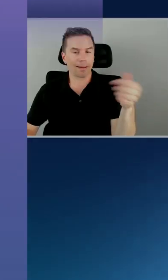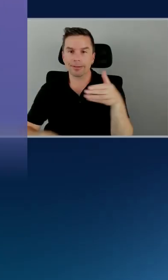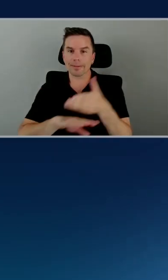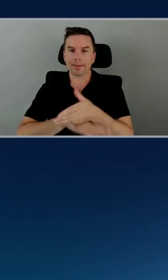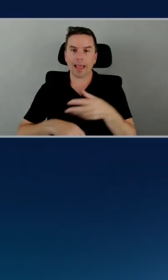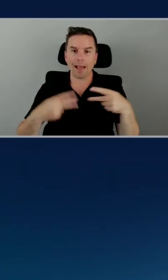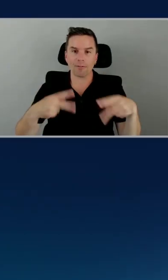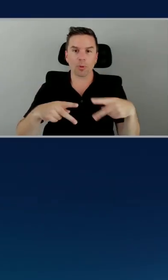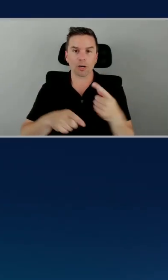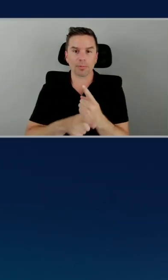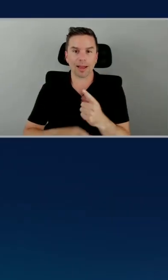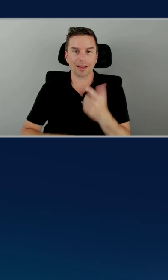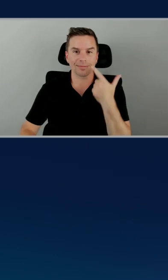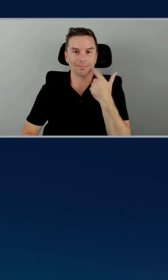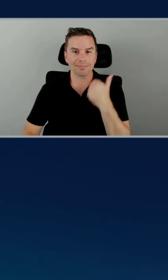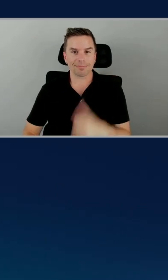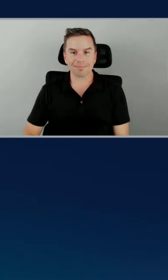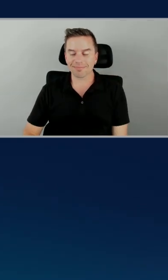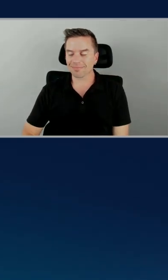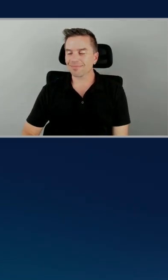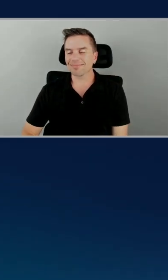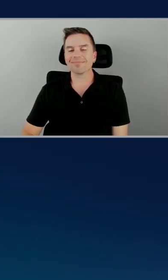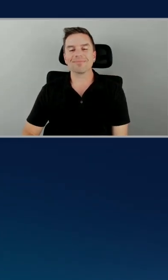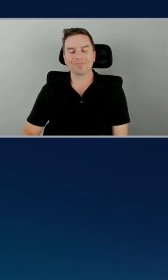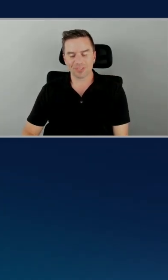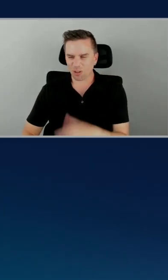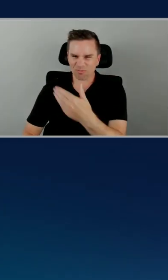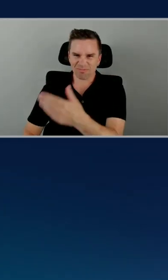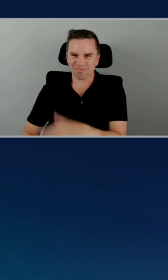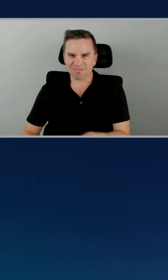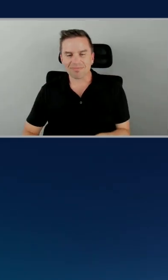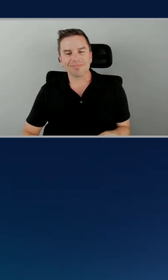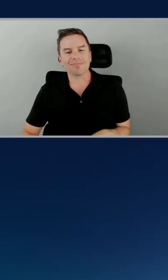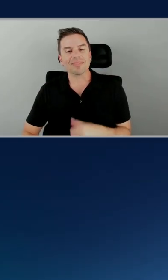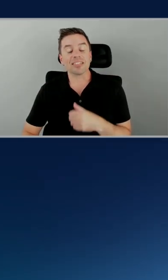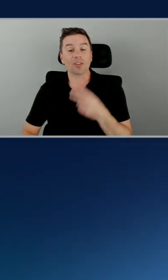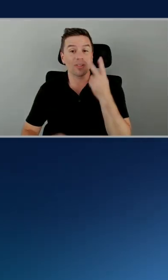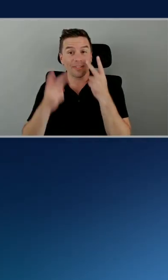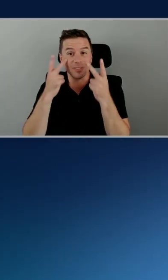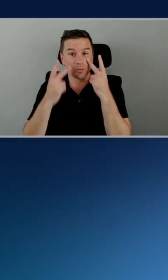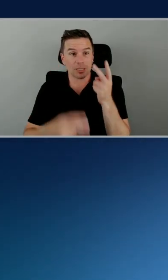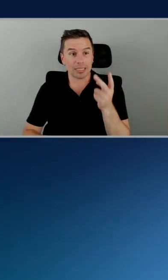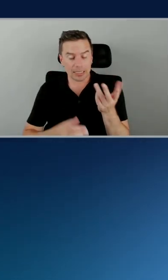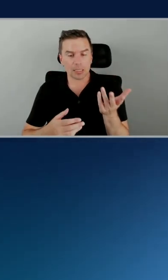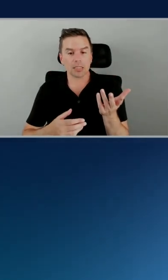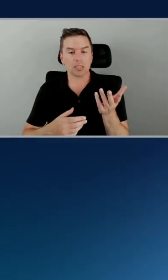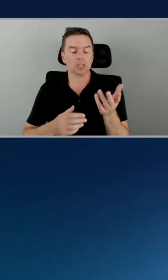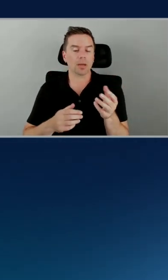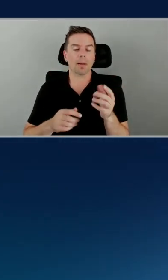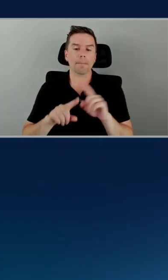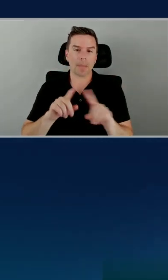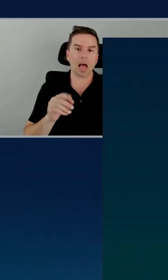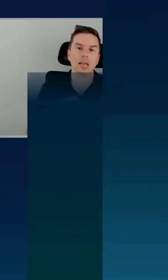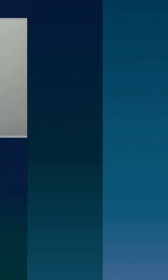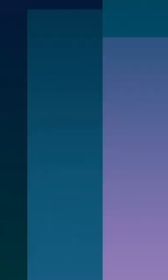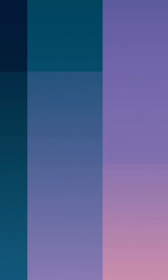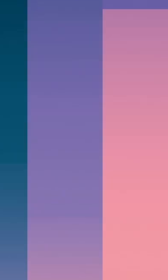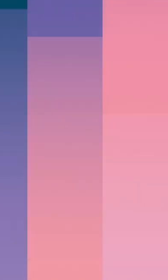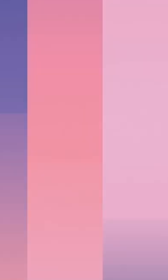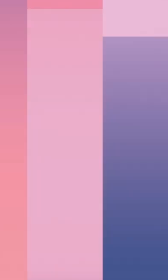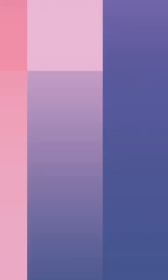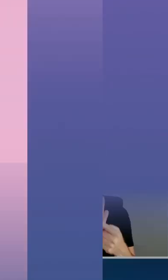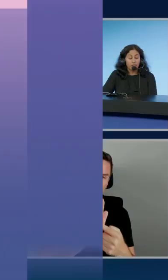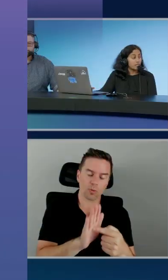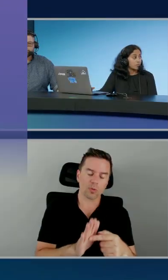Sorry, Sunita. Go ahead. just if you look at visually, right? Visually we have seen, but metrics clearly show that the token response generation is 45